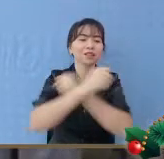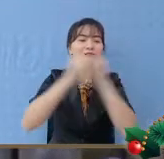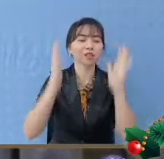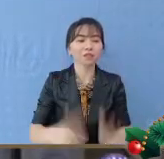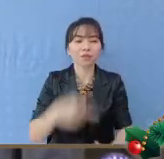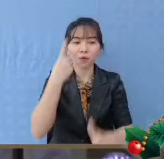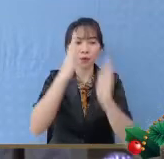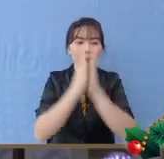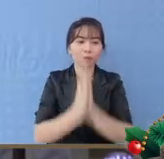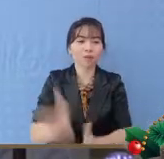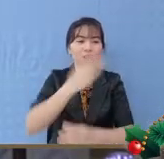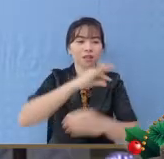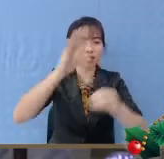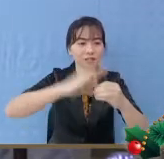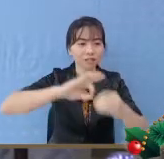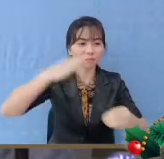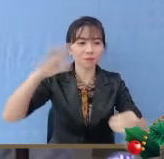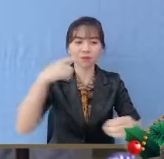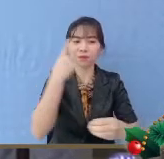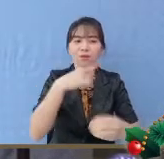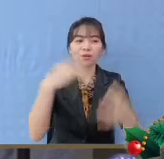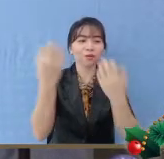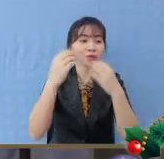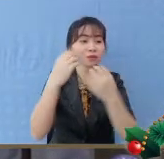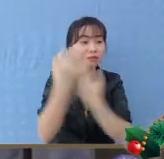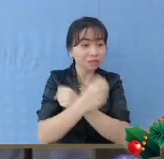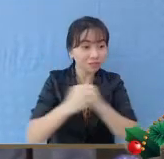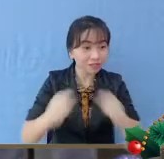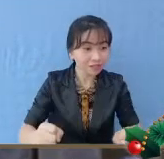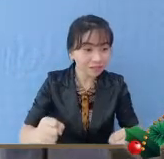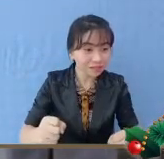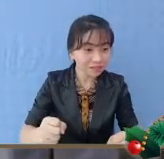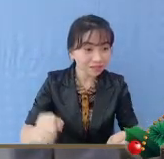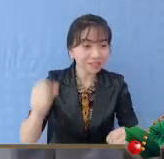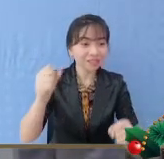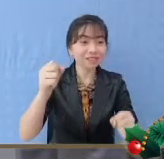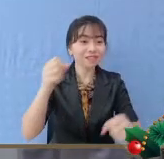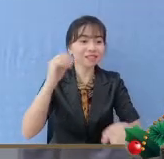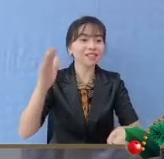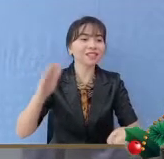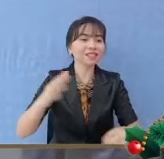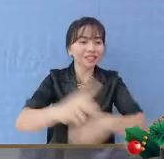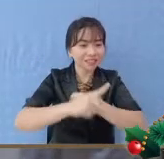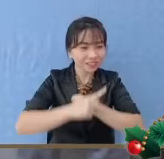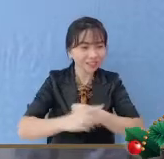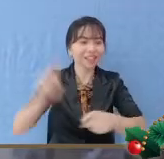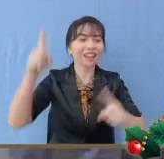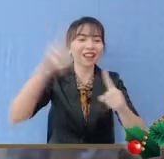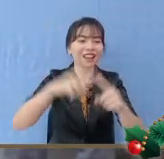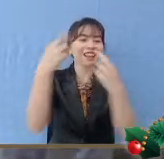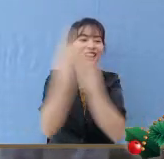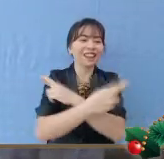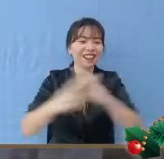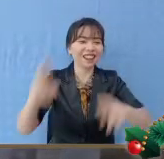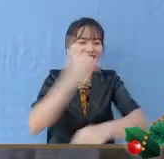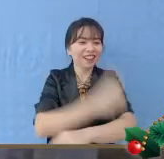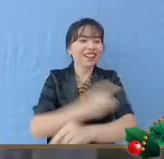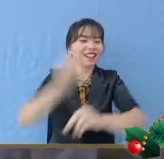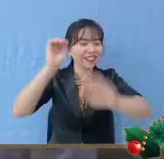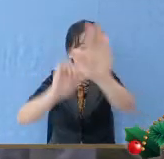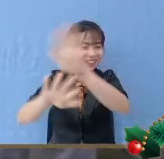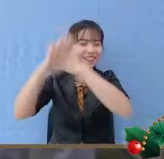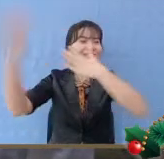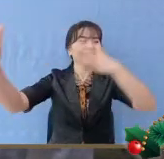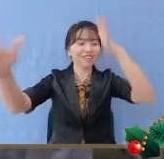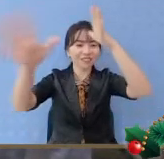A Savior who prays, a Spirit who stays, sealing us until redemption day.